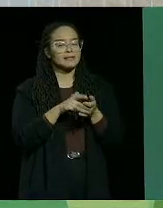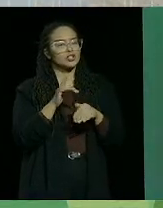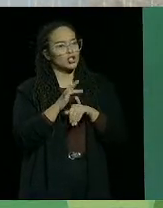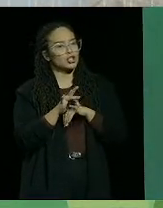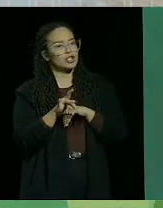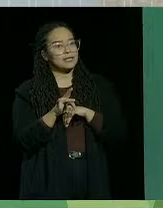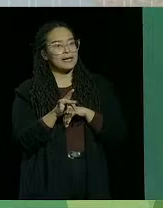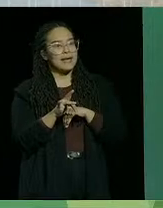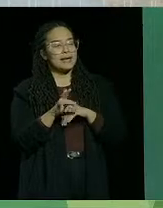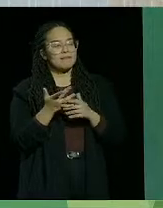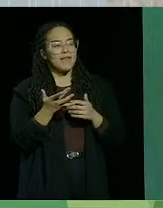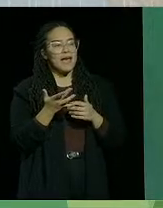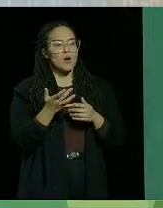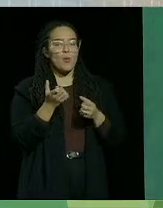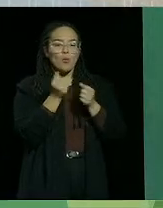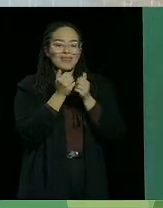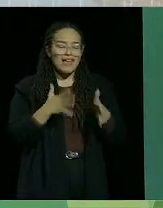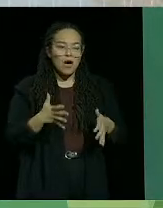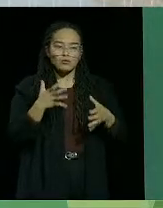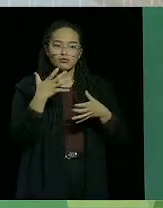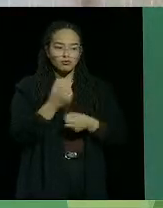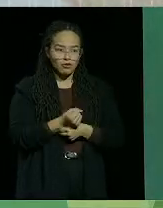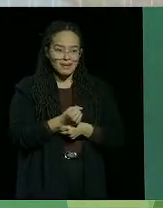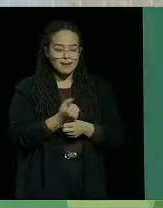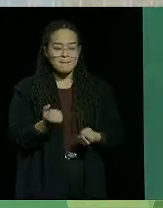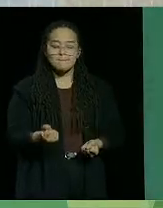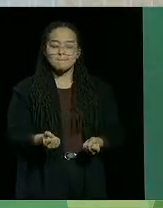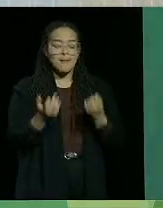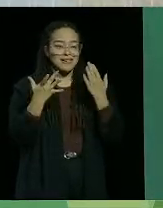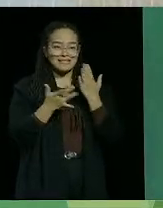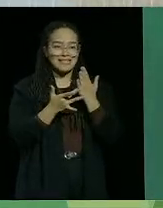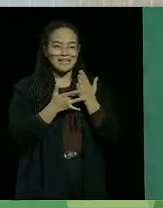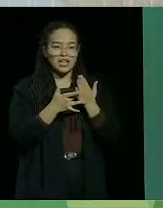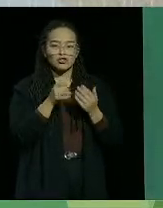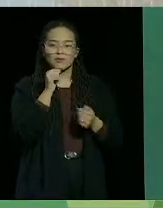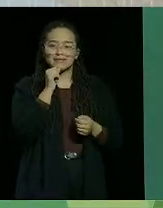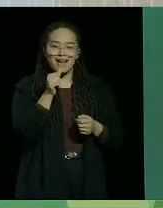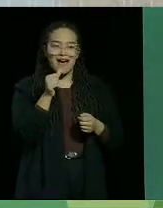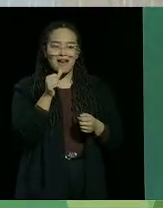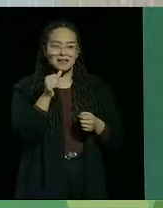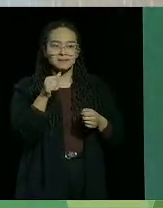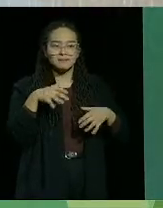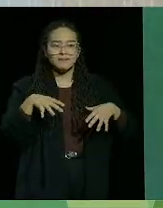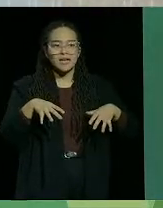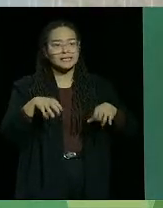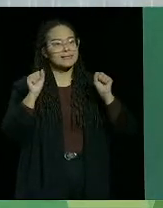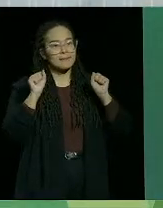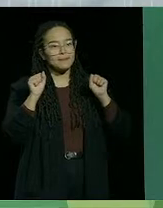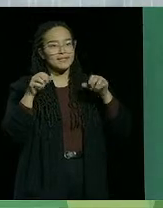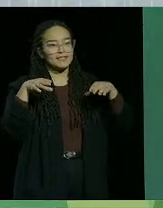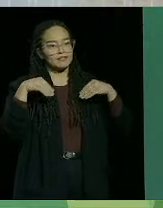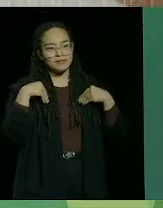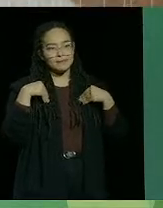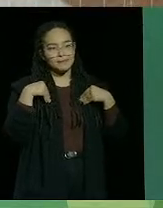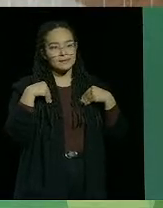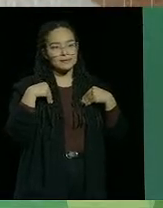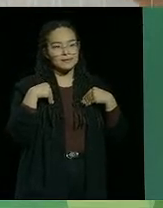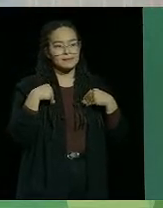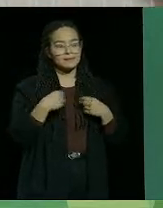stage that without trust, many technologies never going to achieve widespread acceptance and